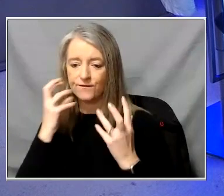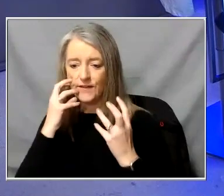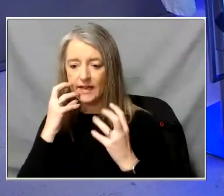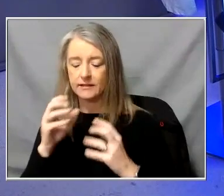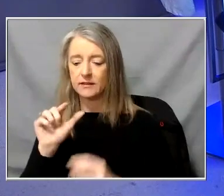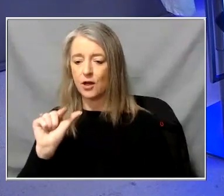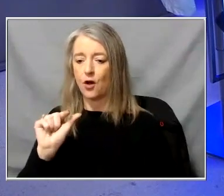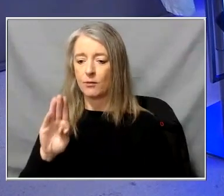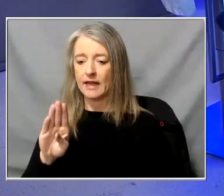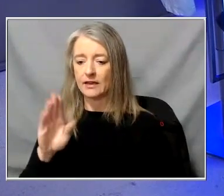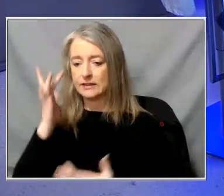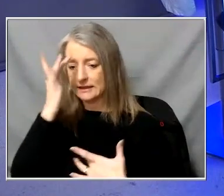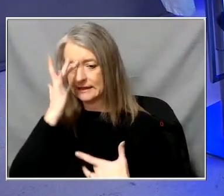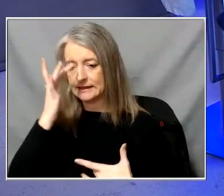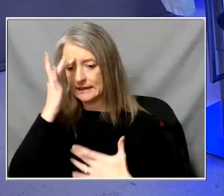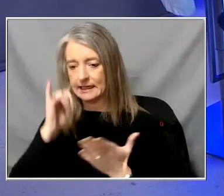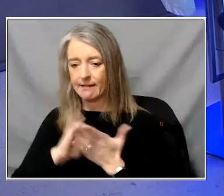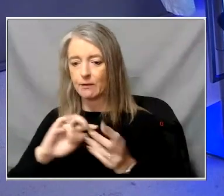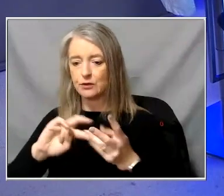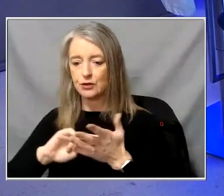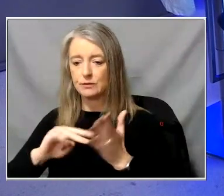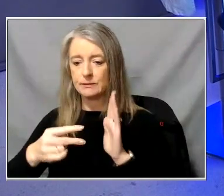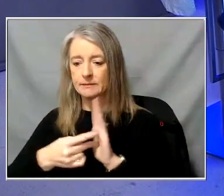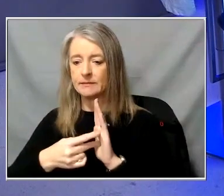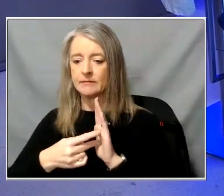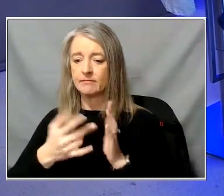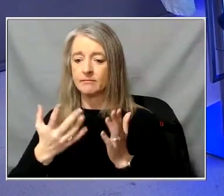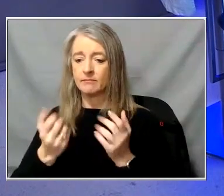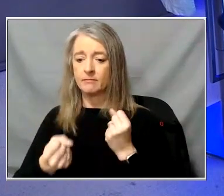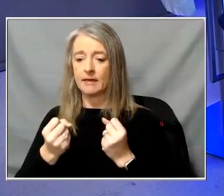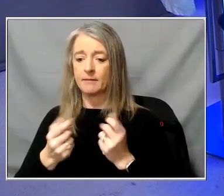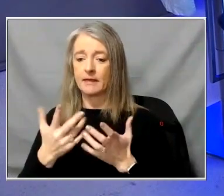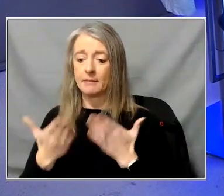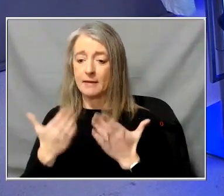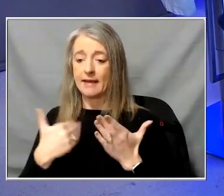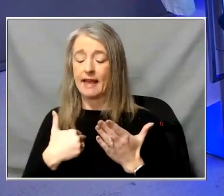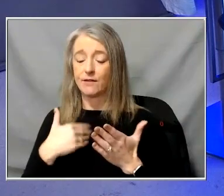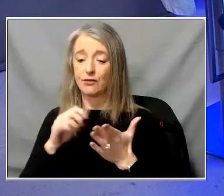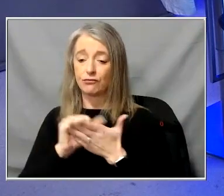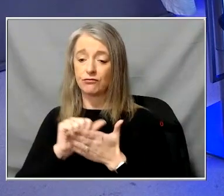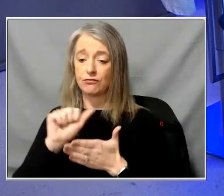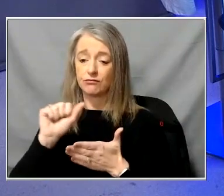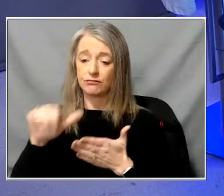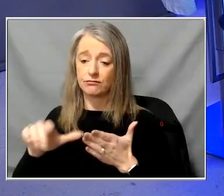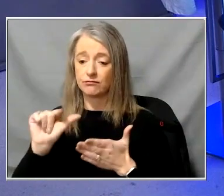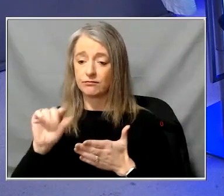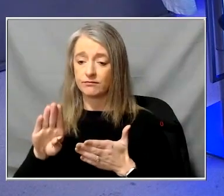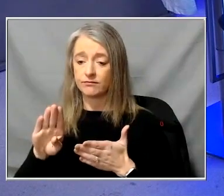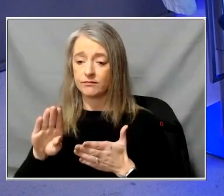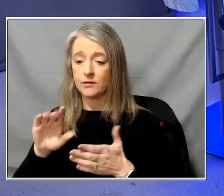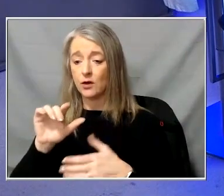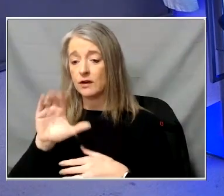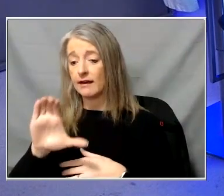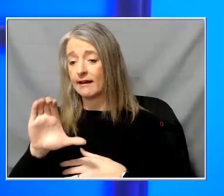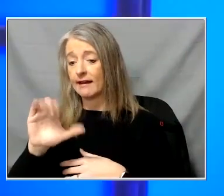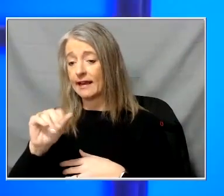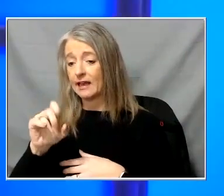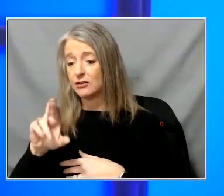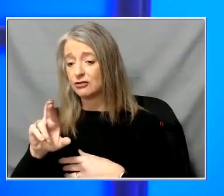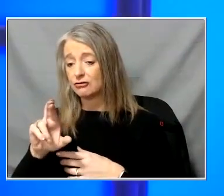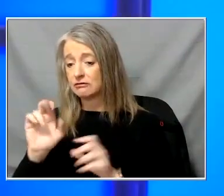to be removed or something like that. So my question is, so could the gallbladder like take a beating? I mean, is from somebody who has maybe a really poor diet and needs to